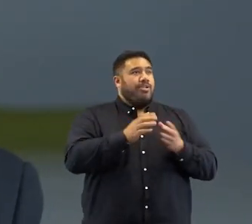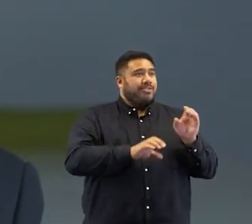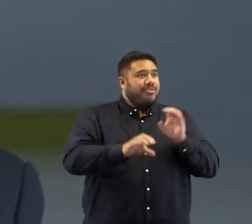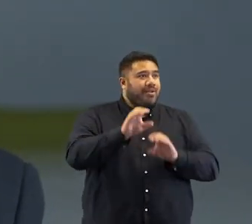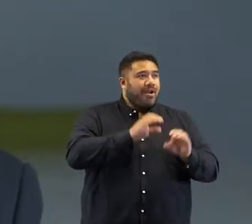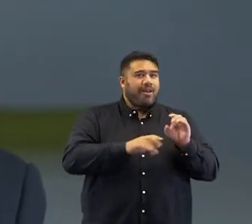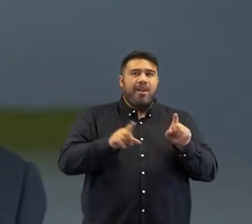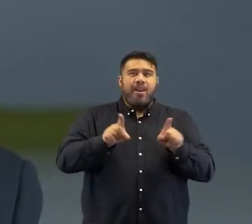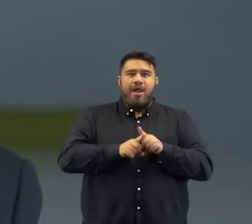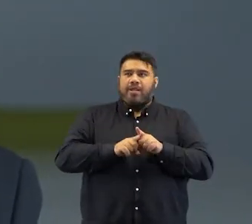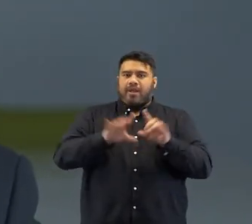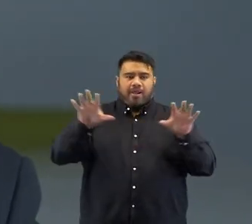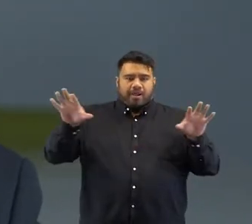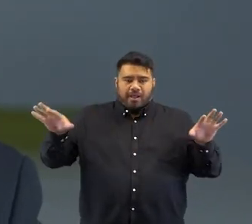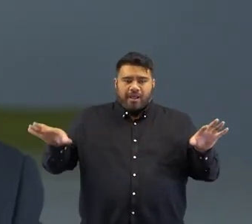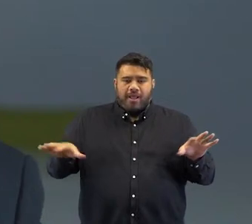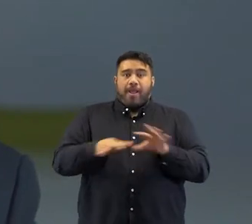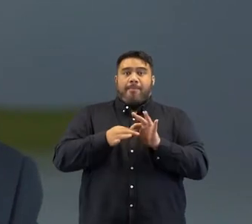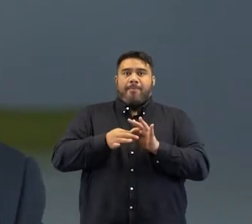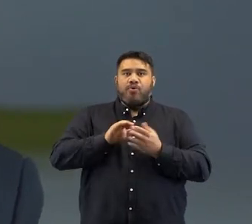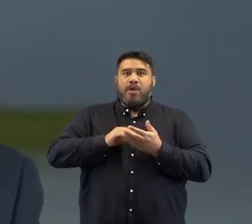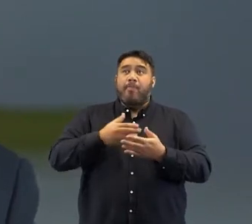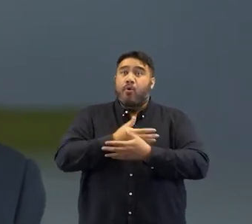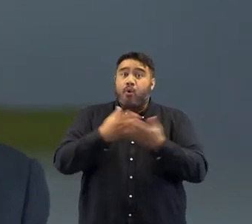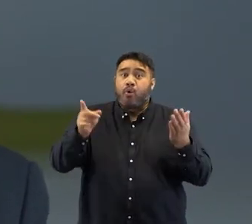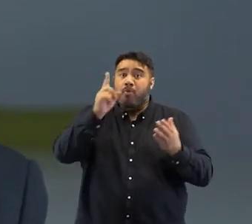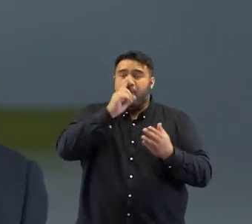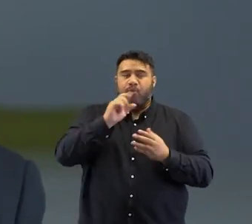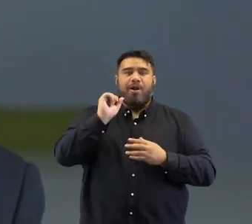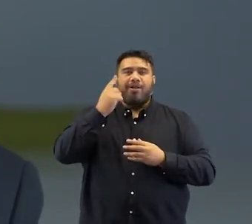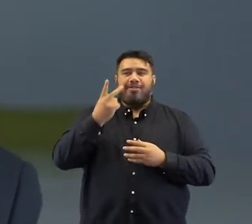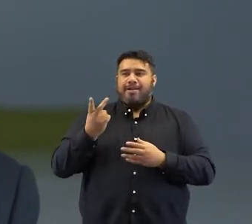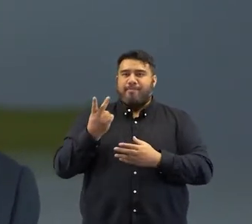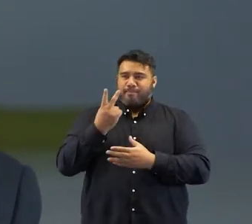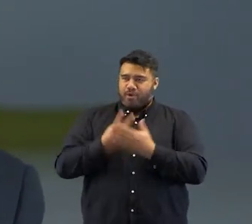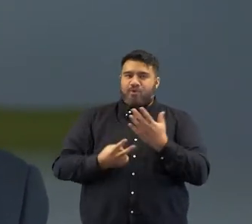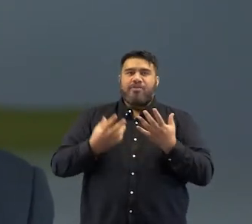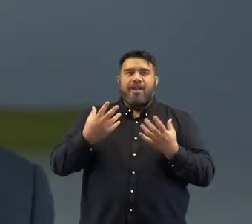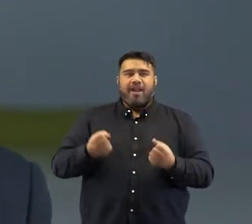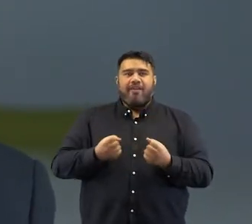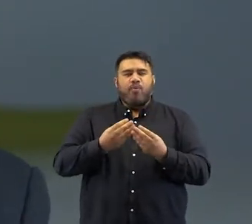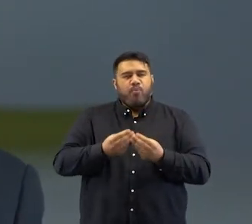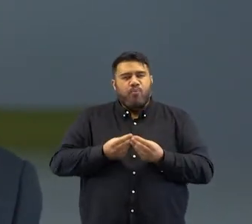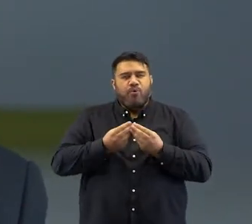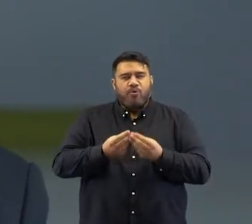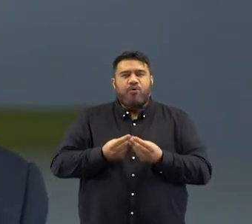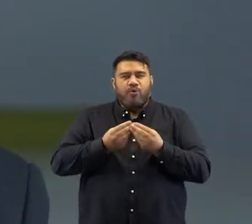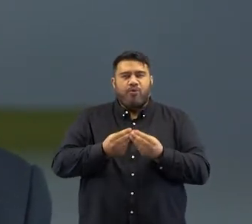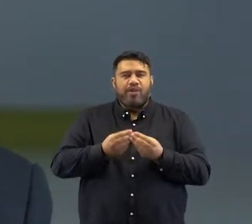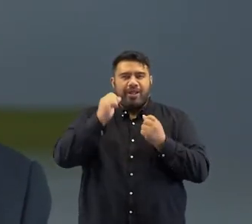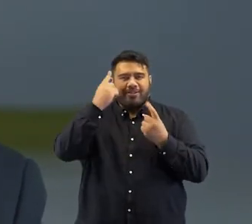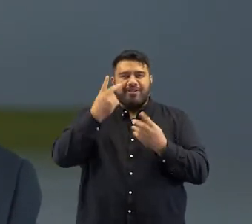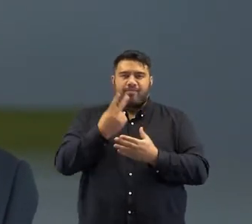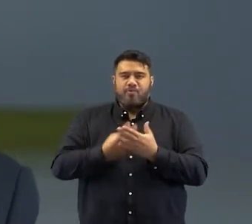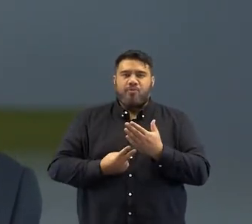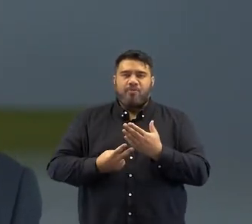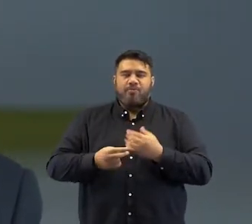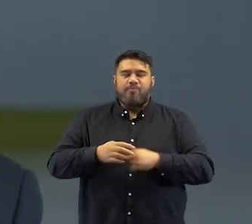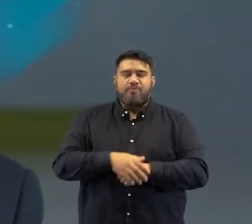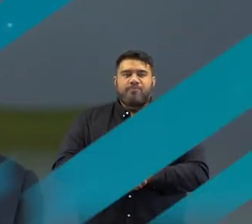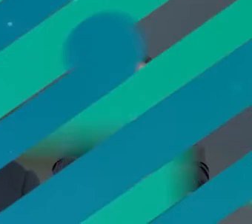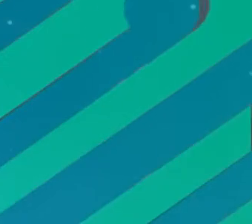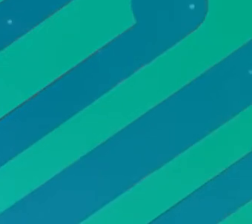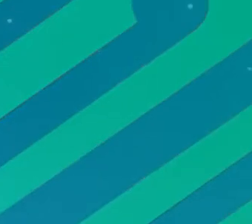modern science and be kind of a conduit to help people, all people, understand that there are benefits by understanding both